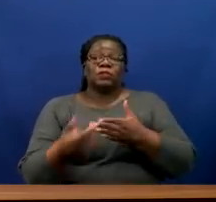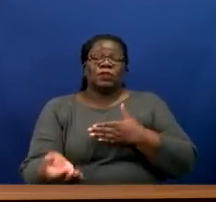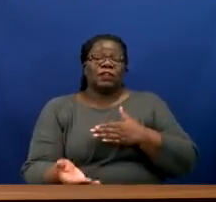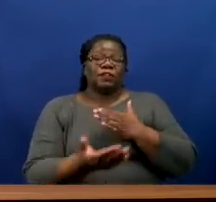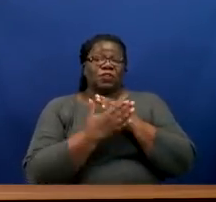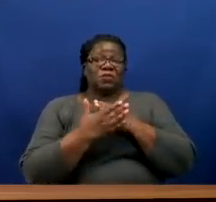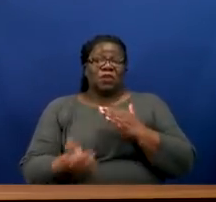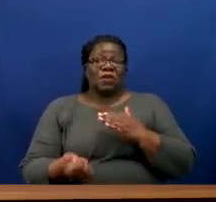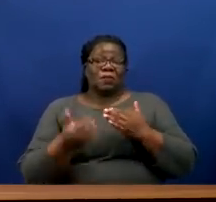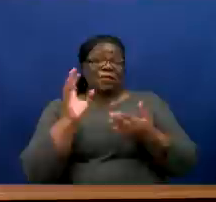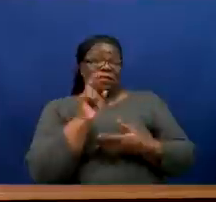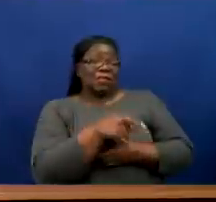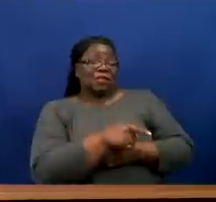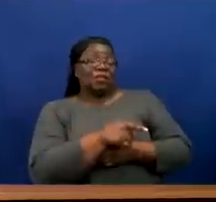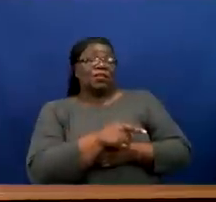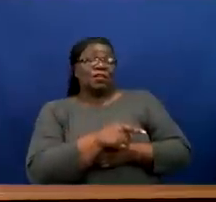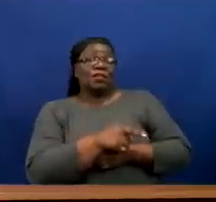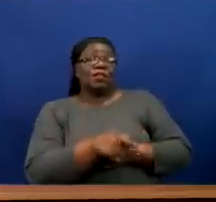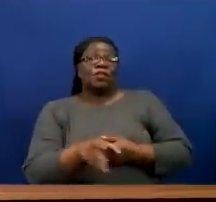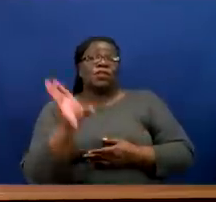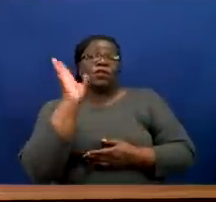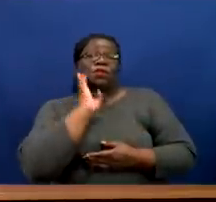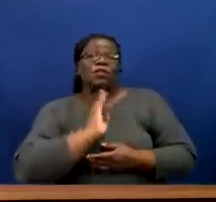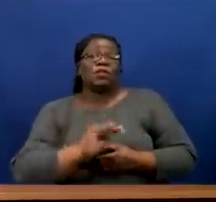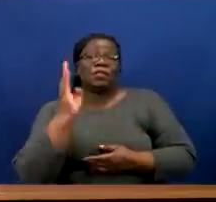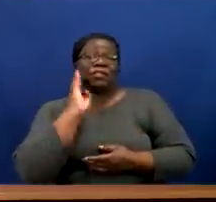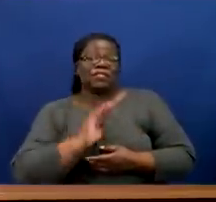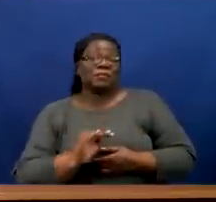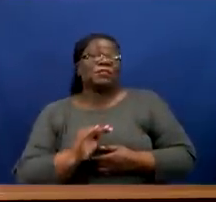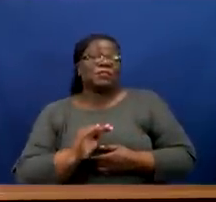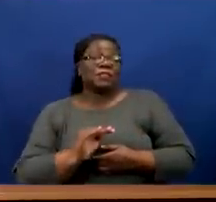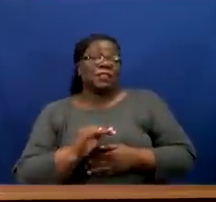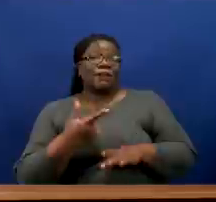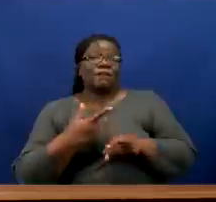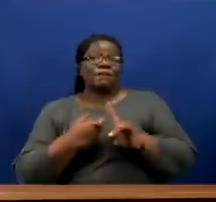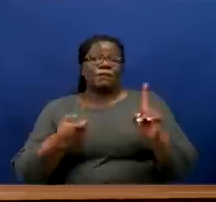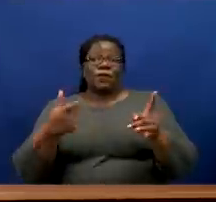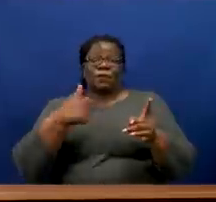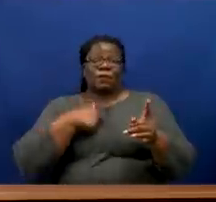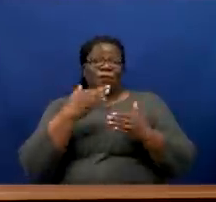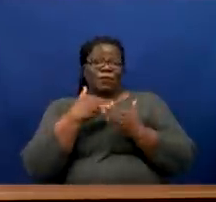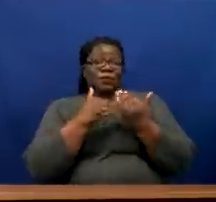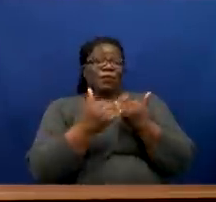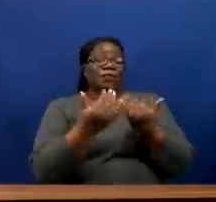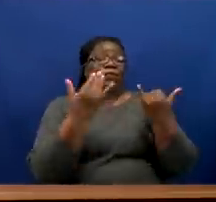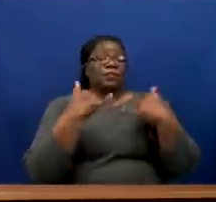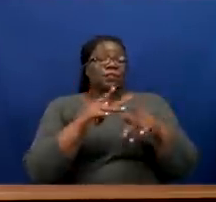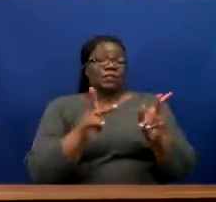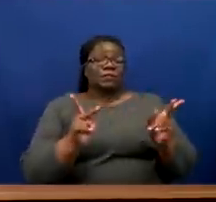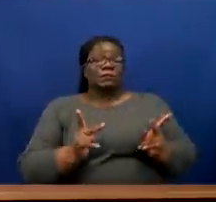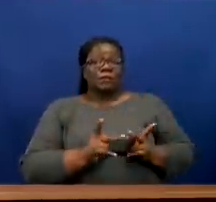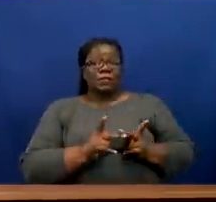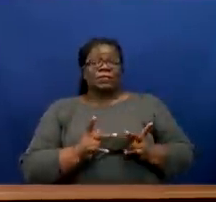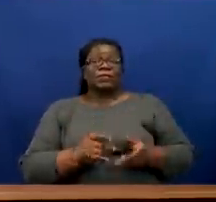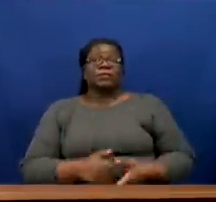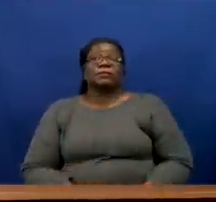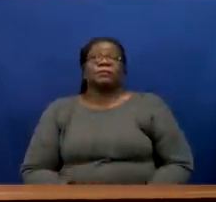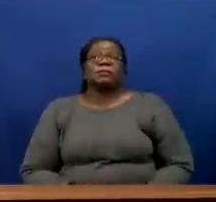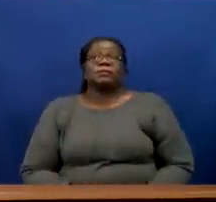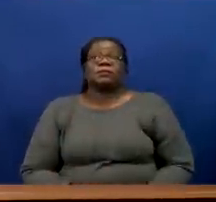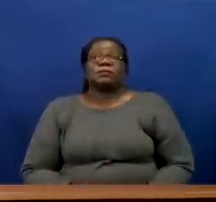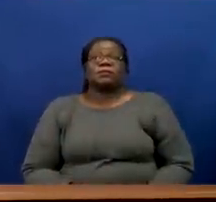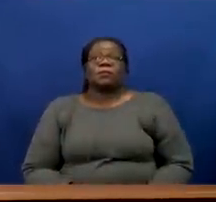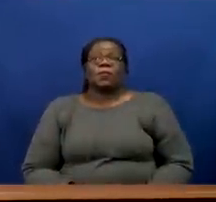me, you will be able to experience from me when you come in that place. You call